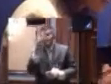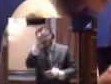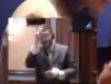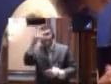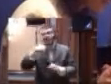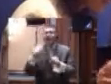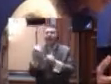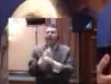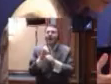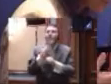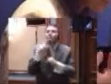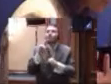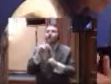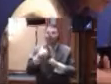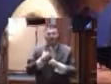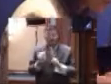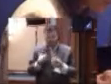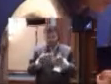these